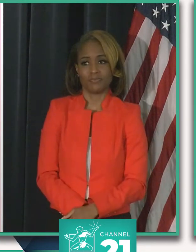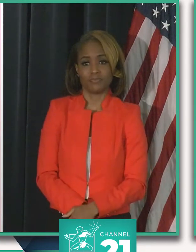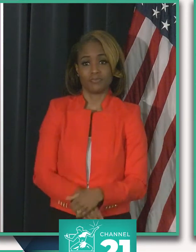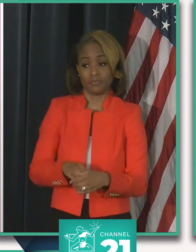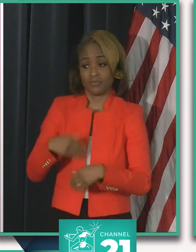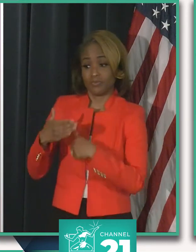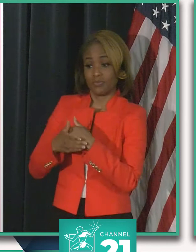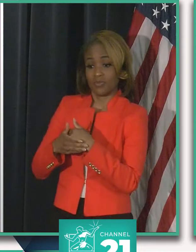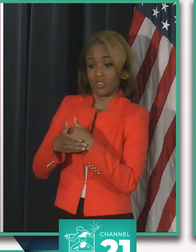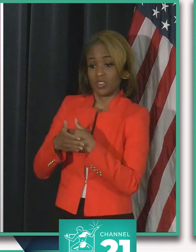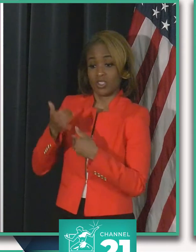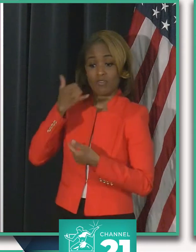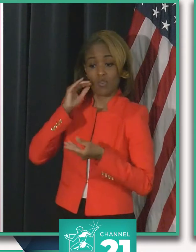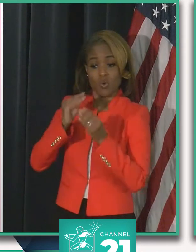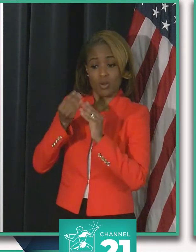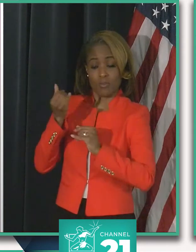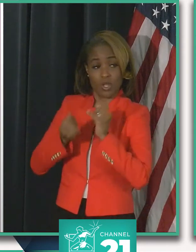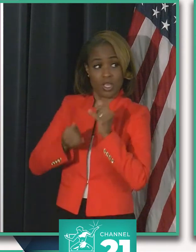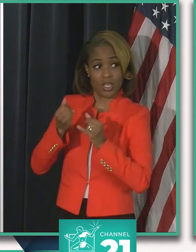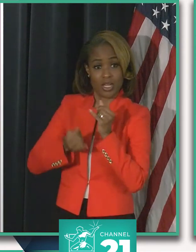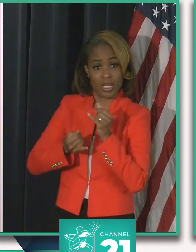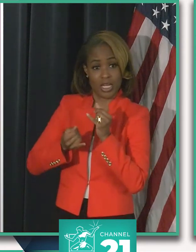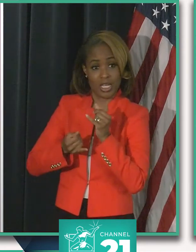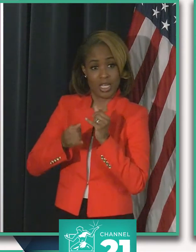Next is phone number ending in